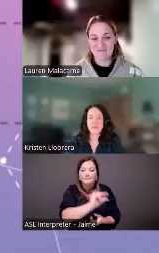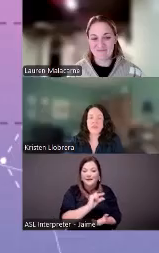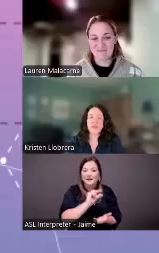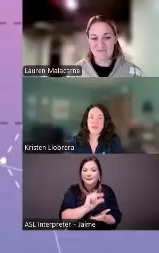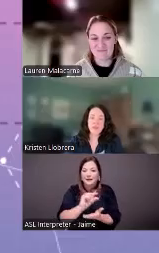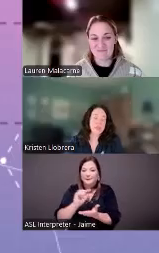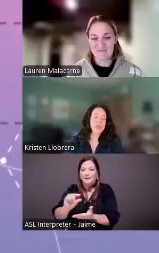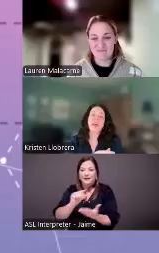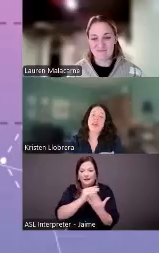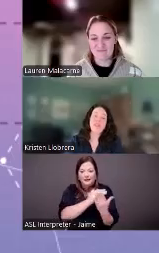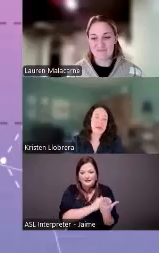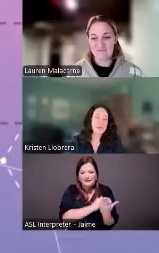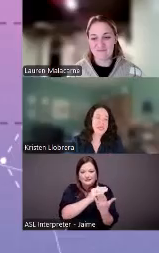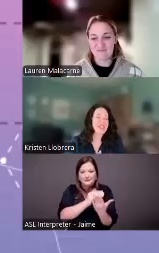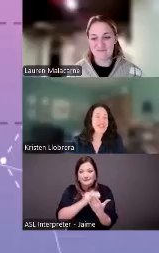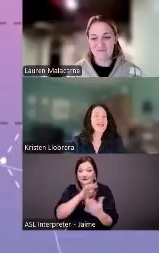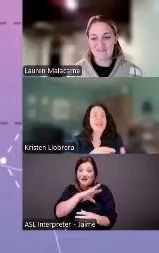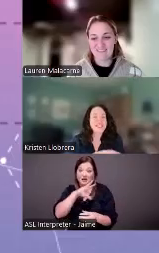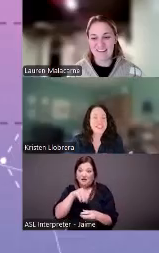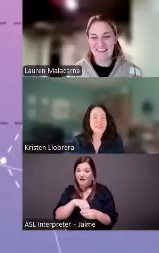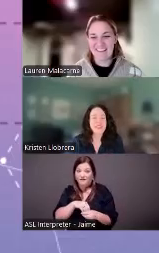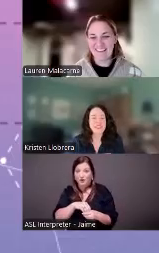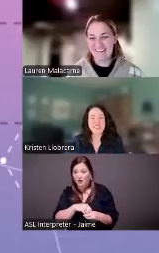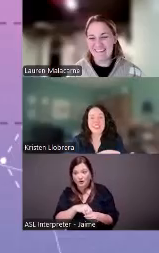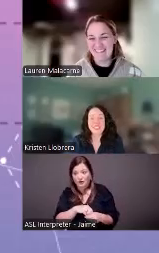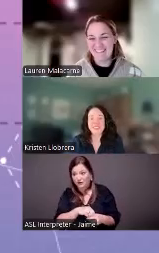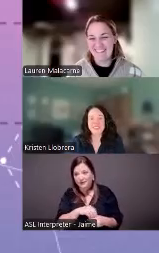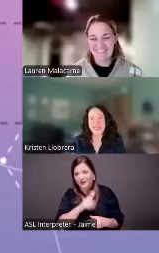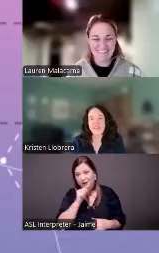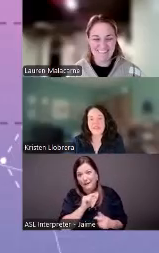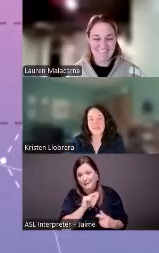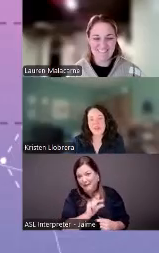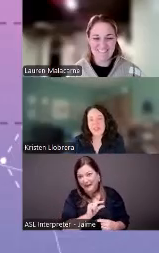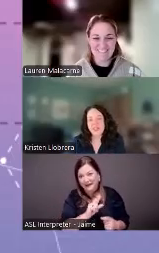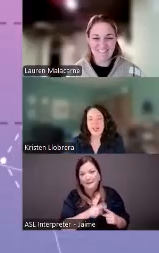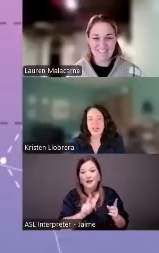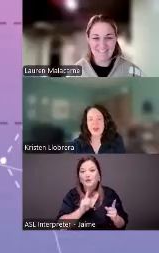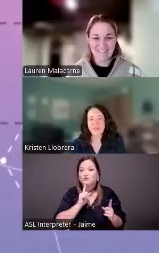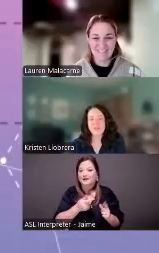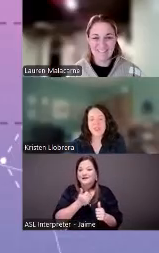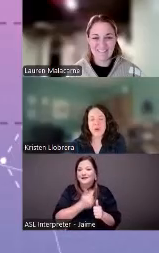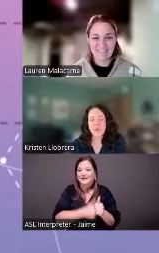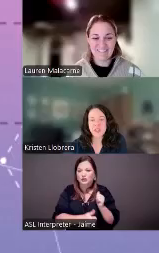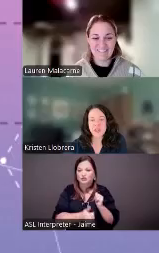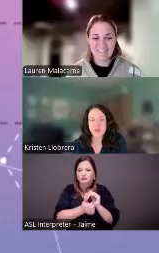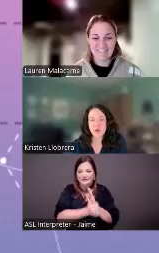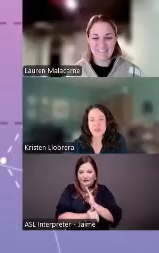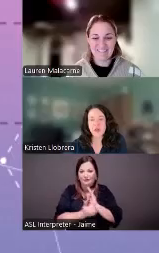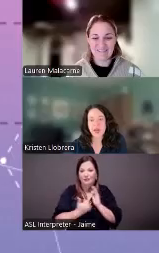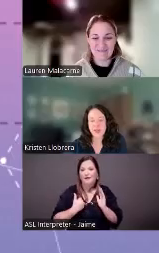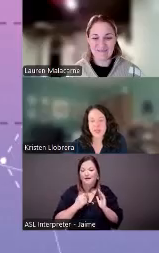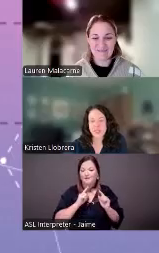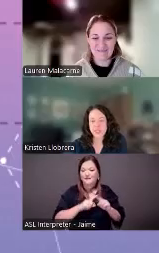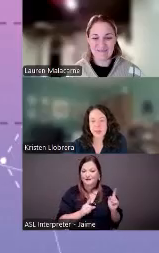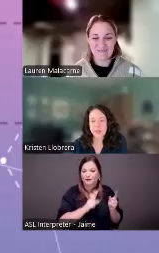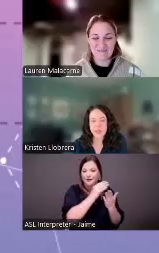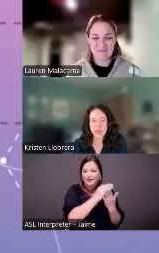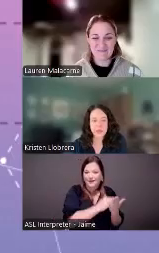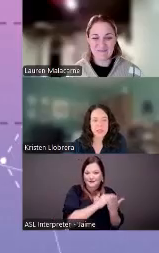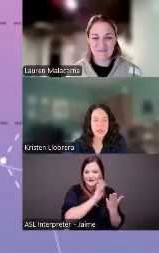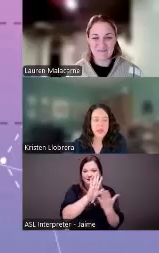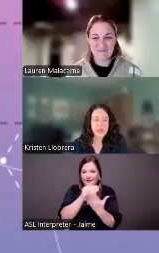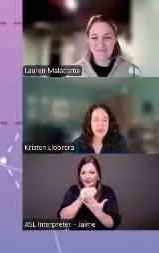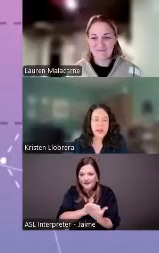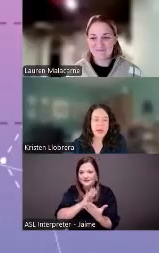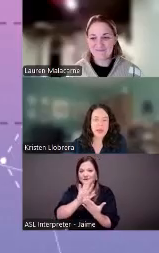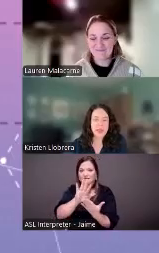cover not even that many. Each of the skills have different modules for them. So having this template